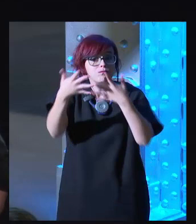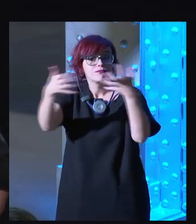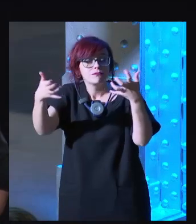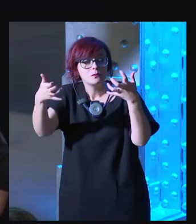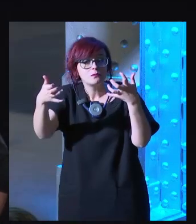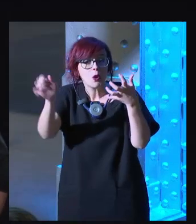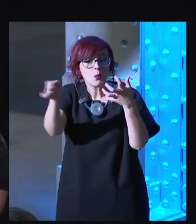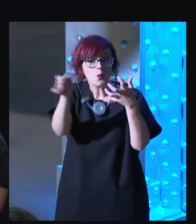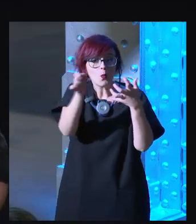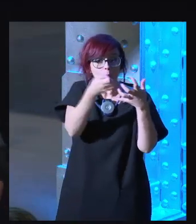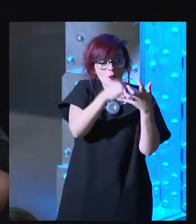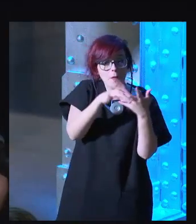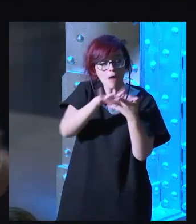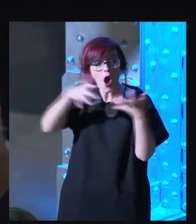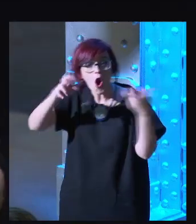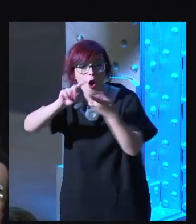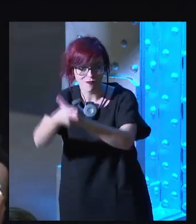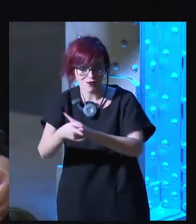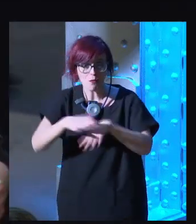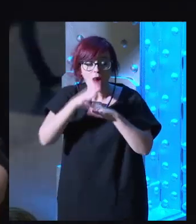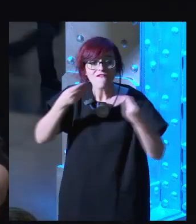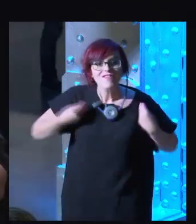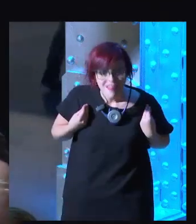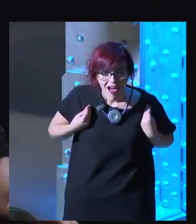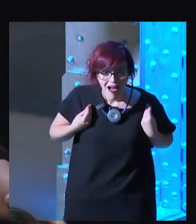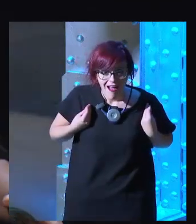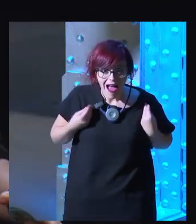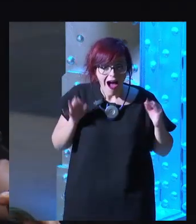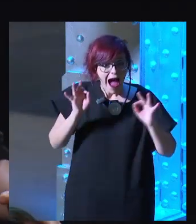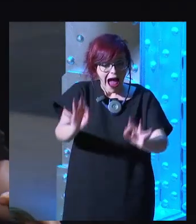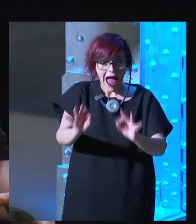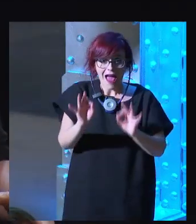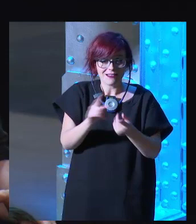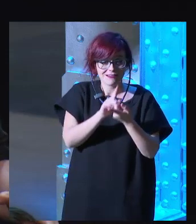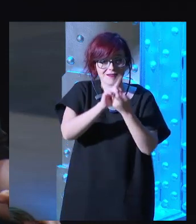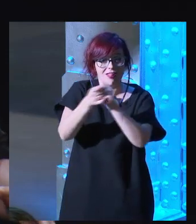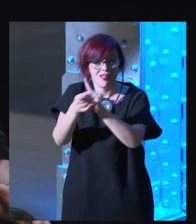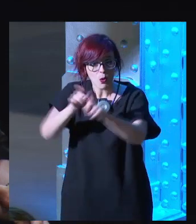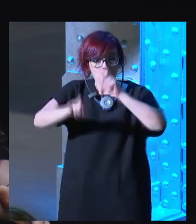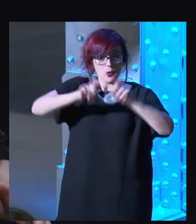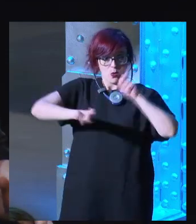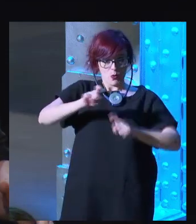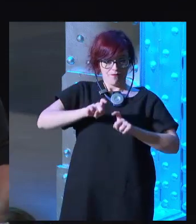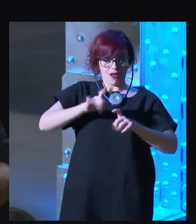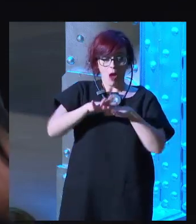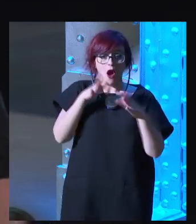it. You know, most of life is not a law like gravity.